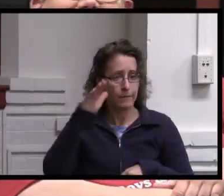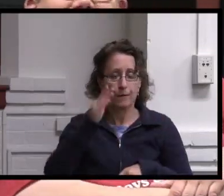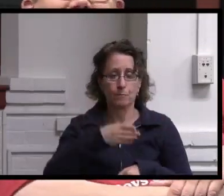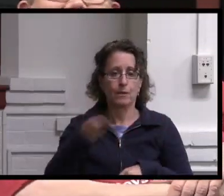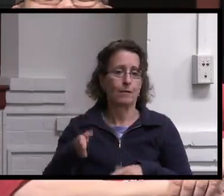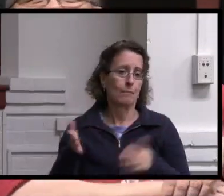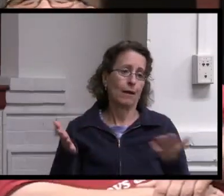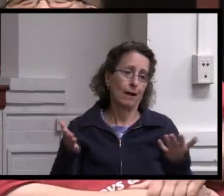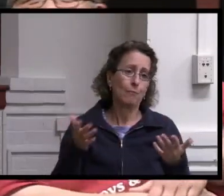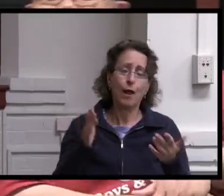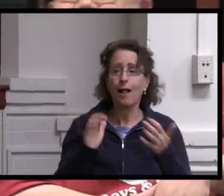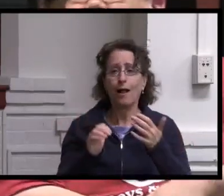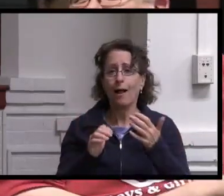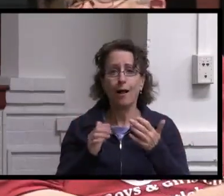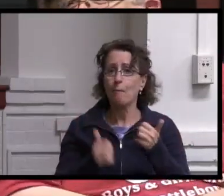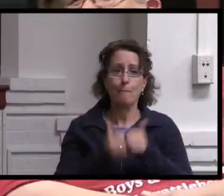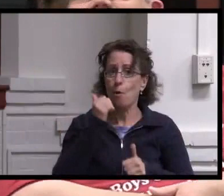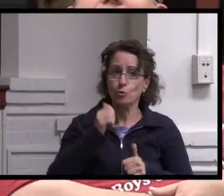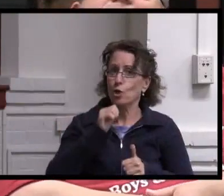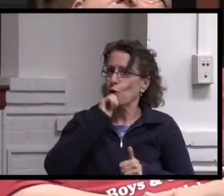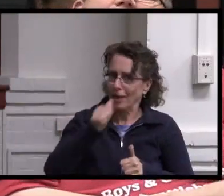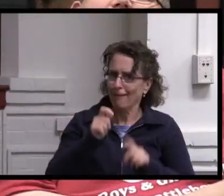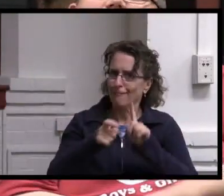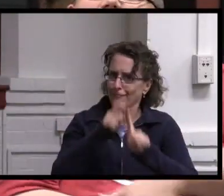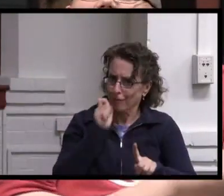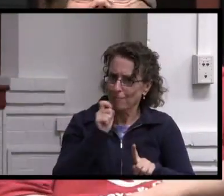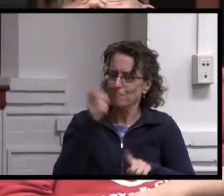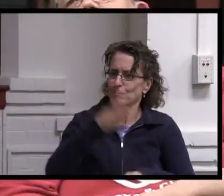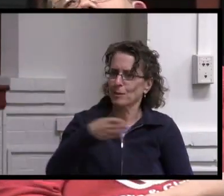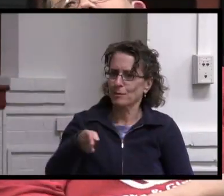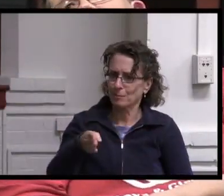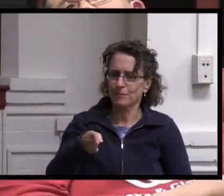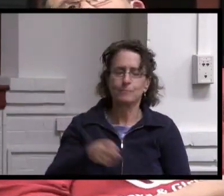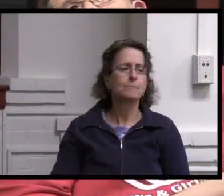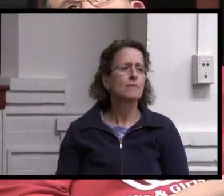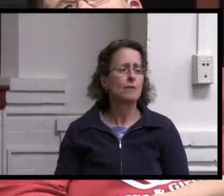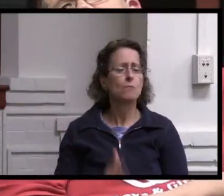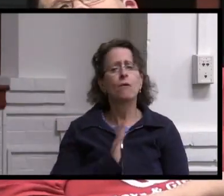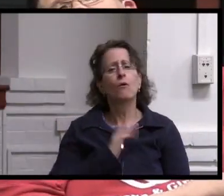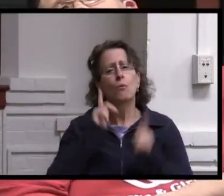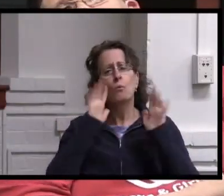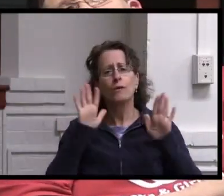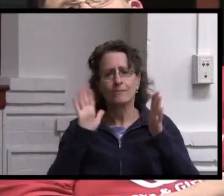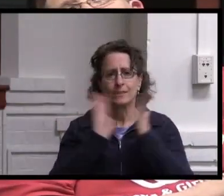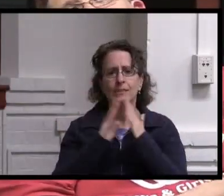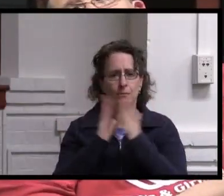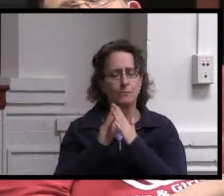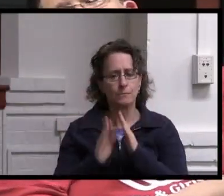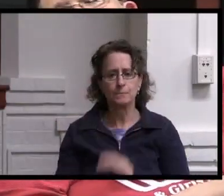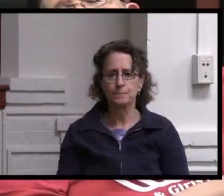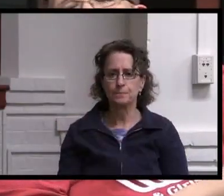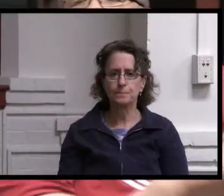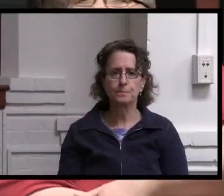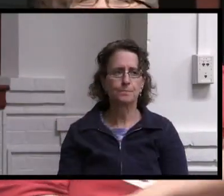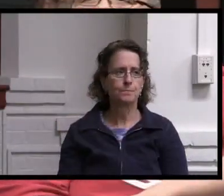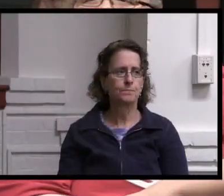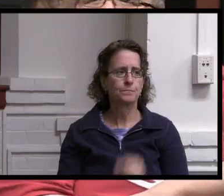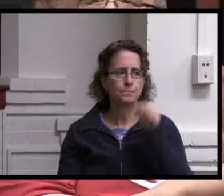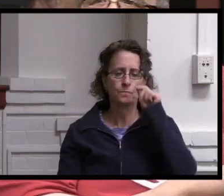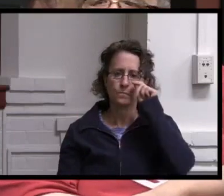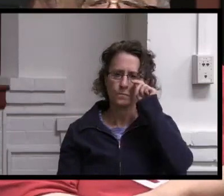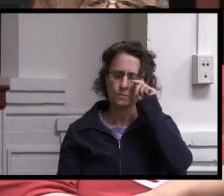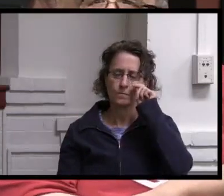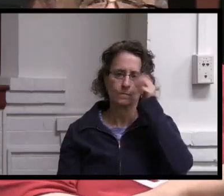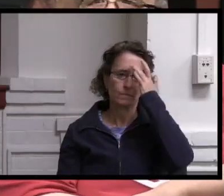it's usually a majority aren't from here. But it's a wonderful town we live in. And I'm one of these